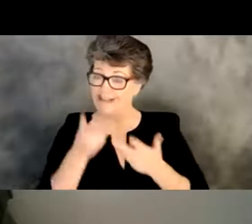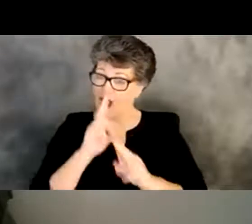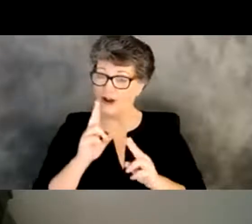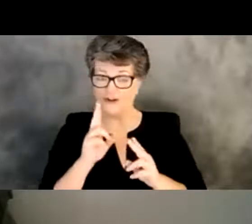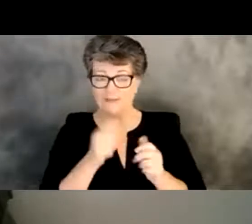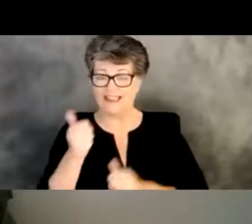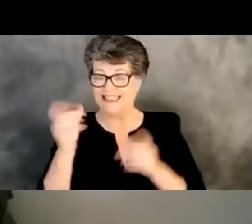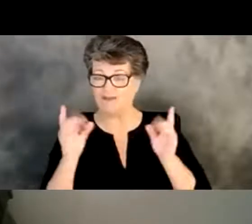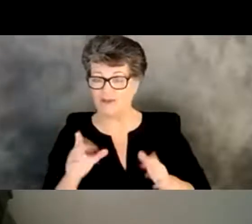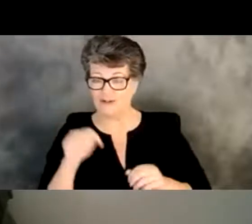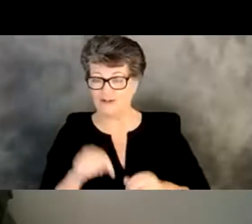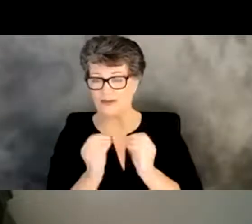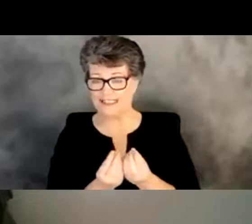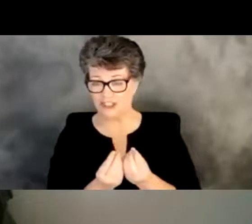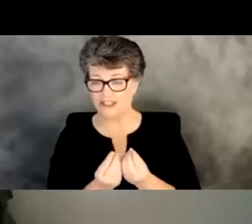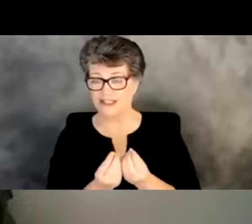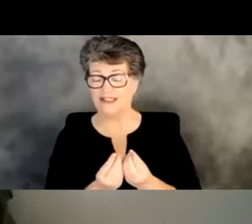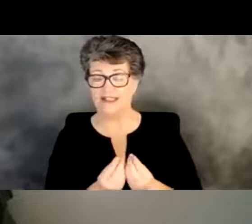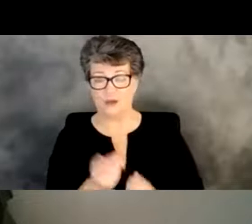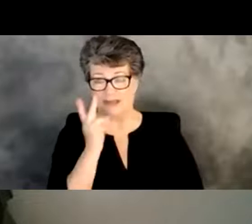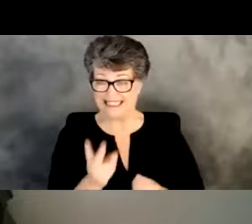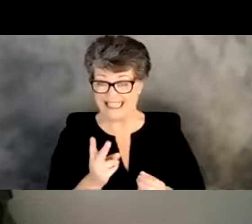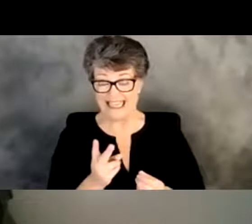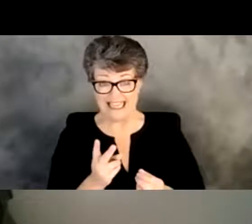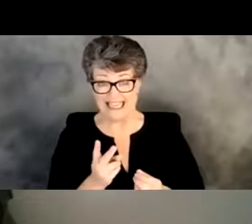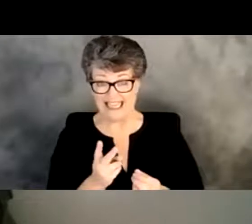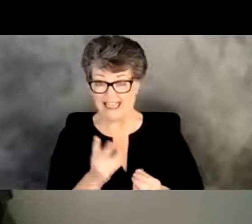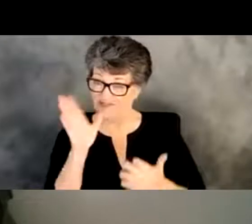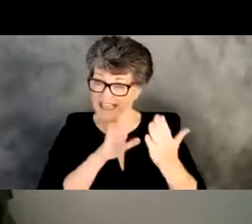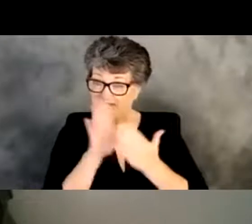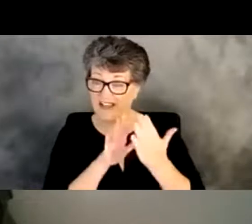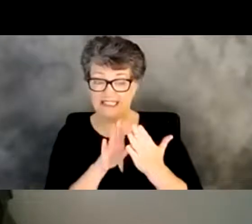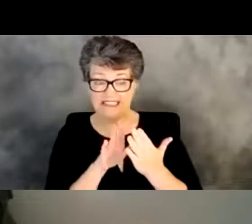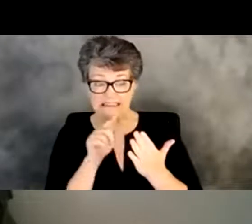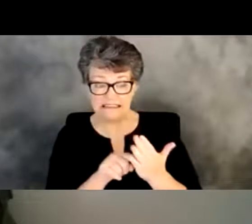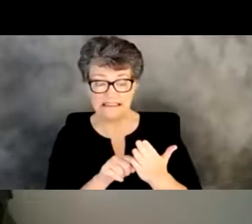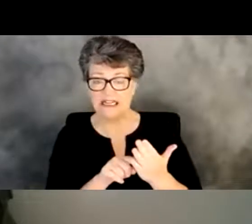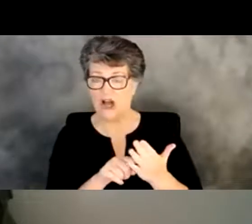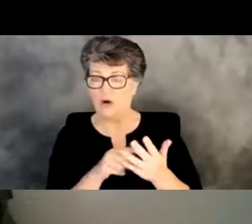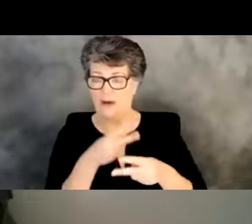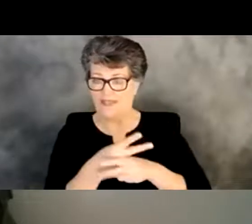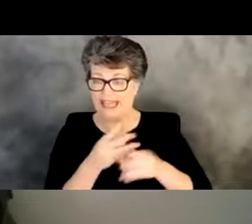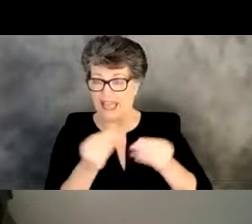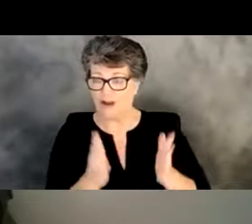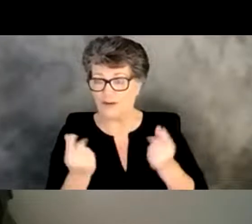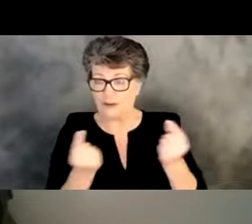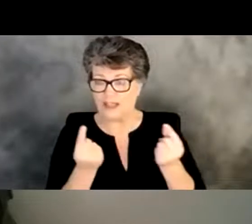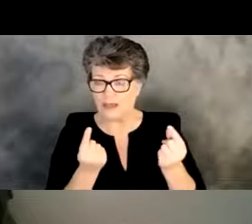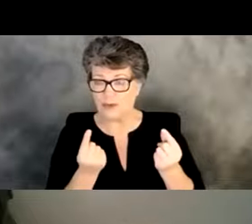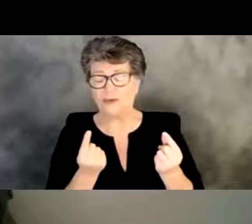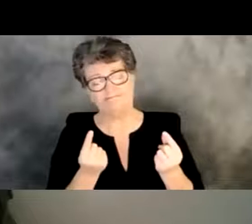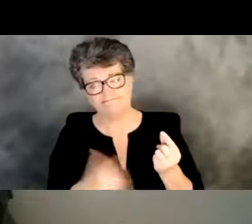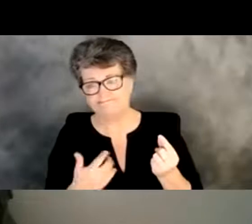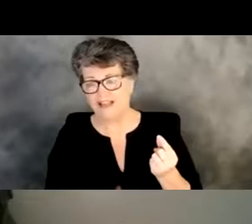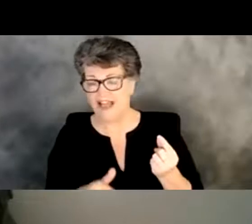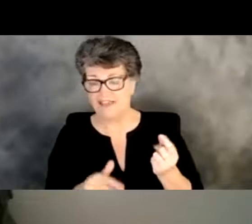Director of this organization. You see firsthand of what caregivers do. They are just that, they are